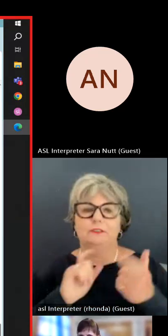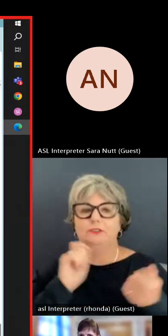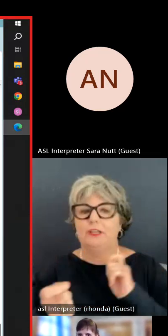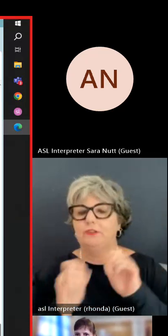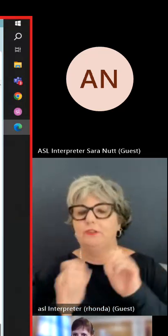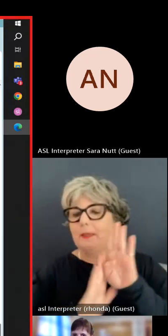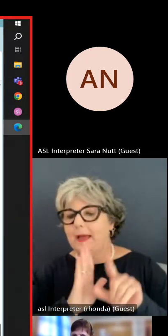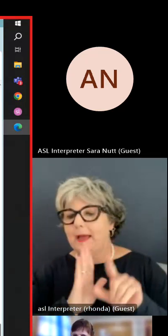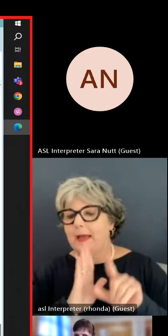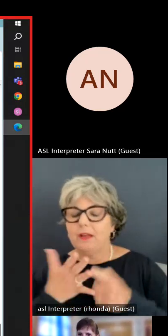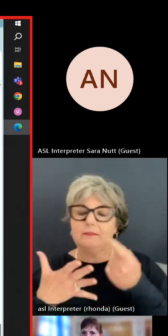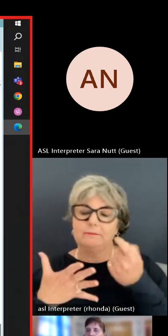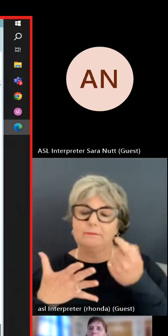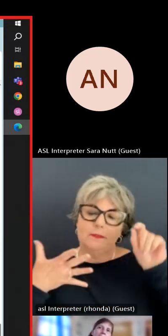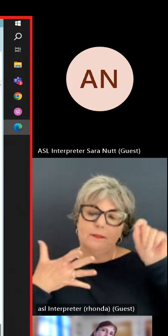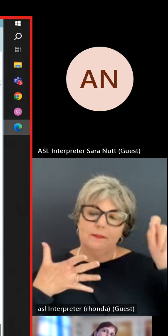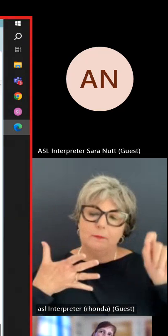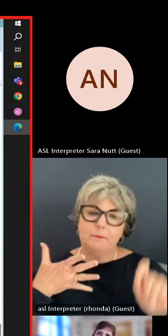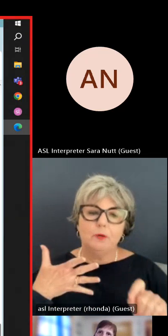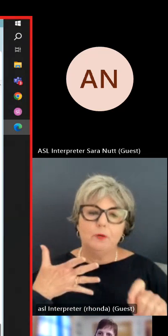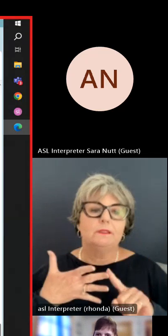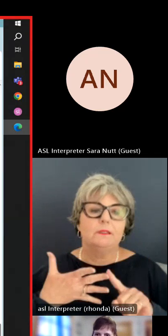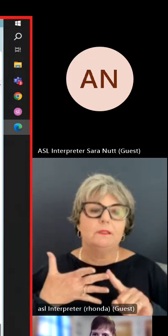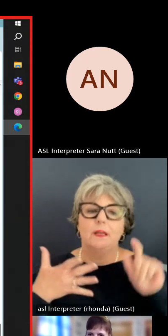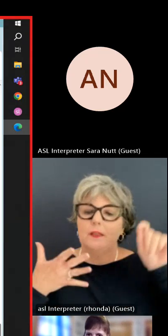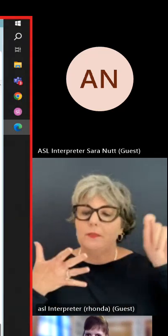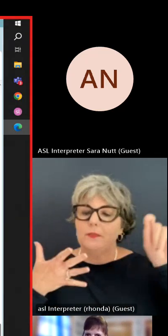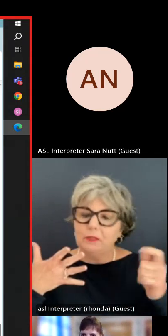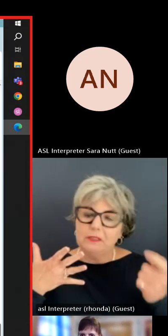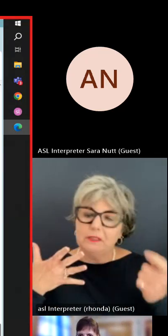bullets. Remove the bullets.